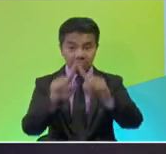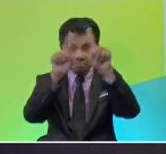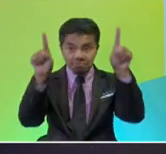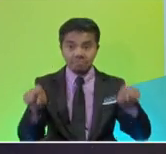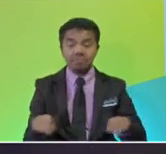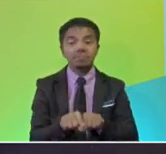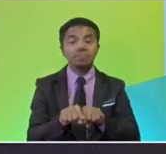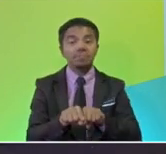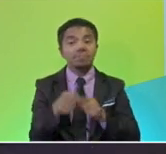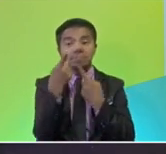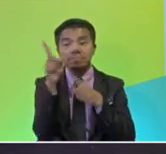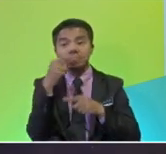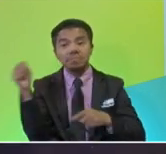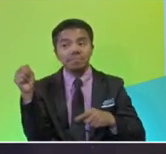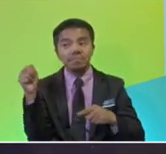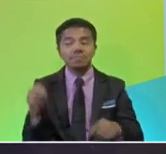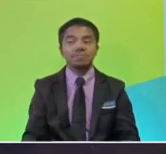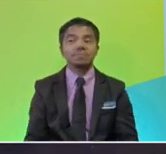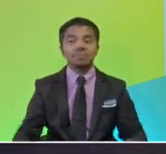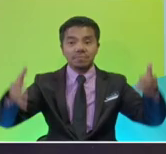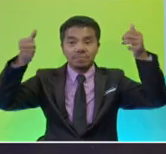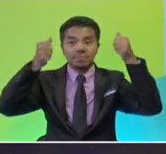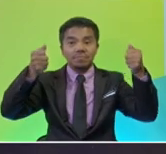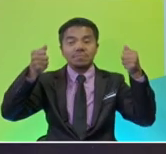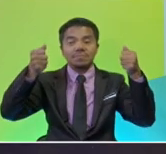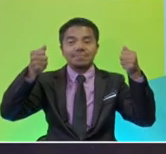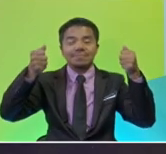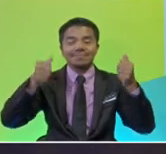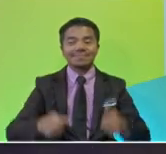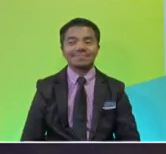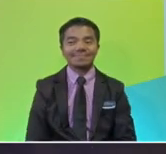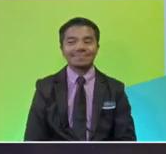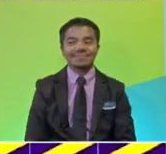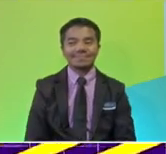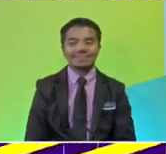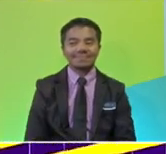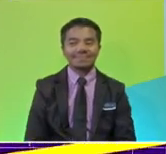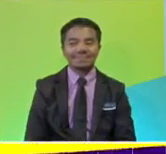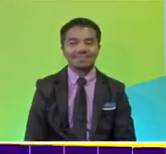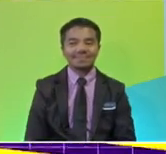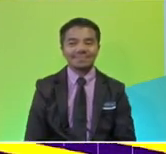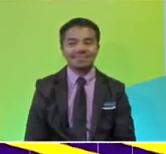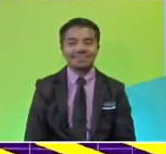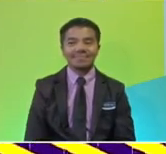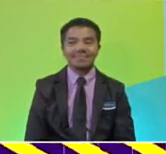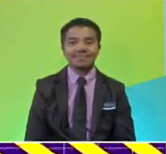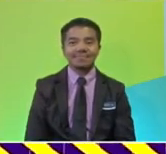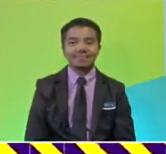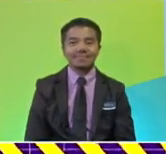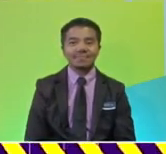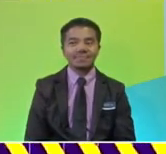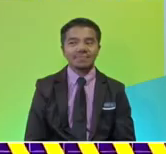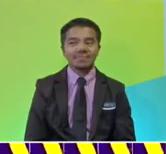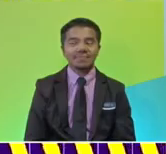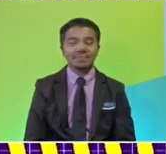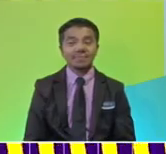board? And show us the answers on the camera once you're done. Okay. Okay. Right. So for those watching at home, you